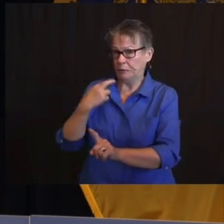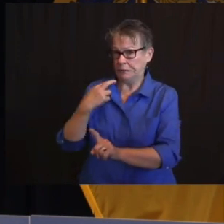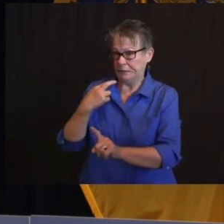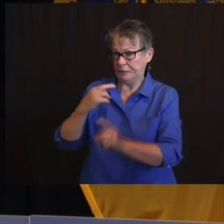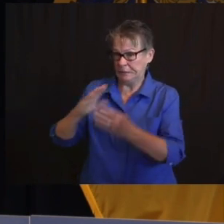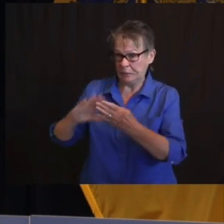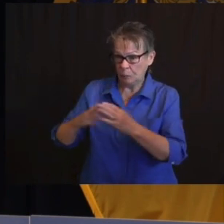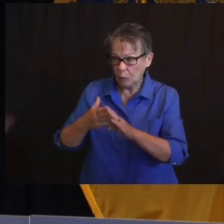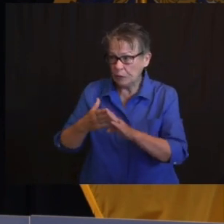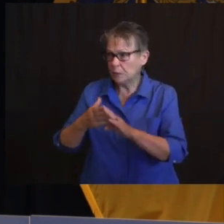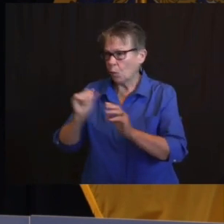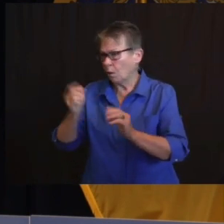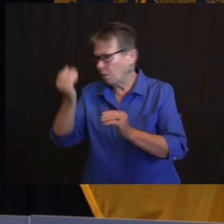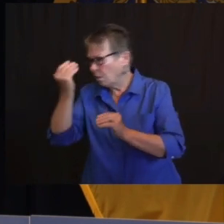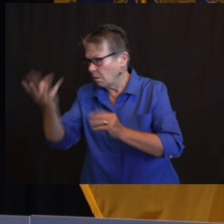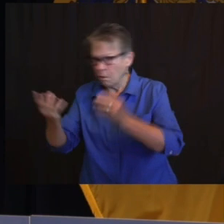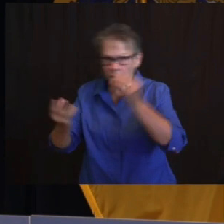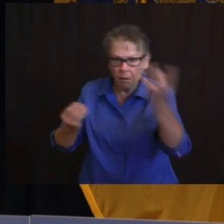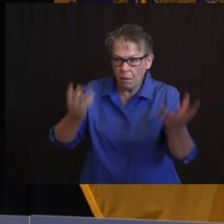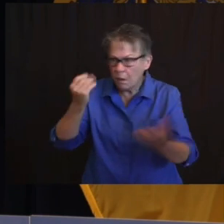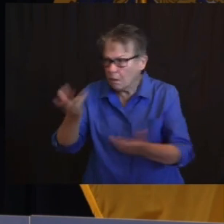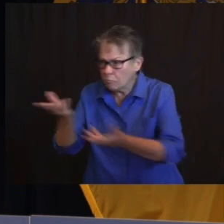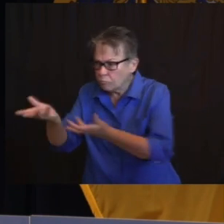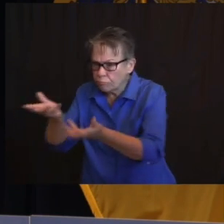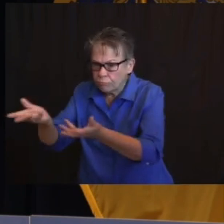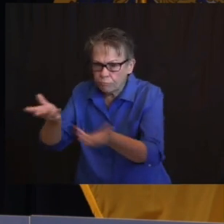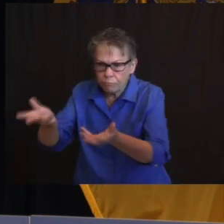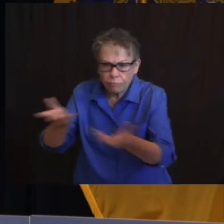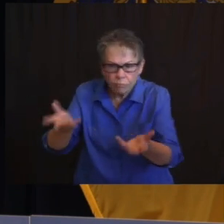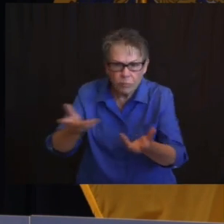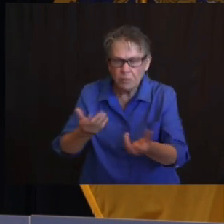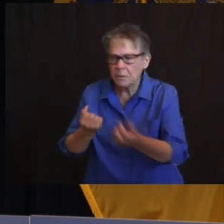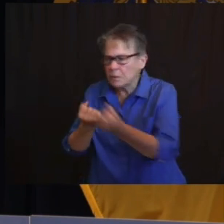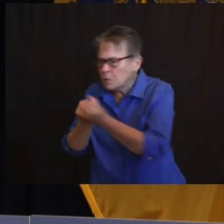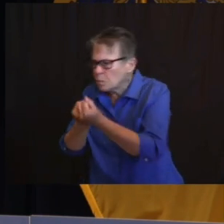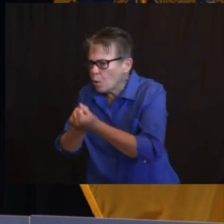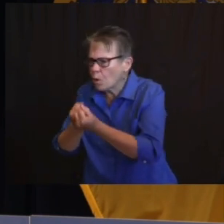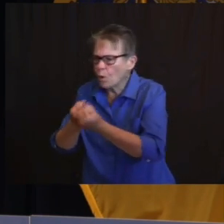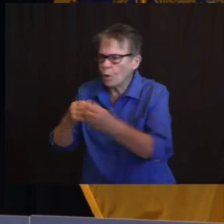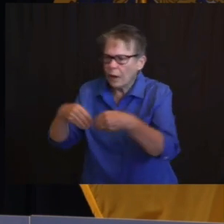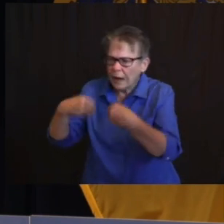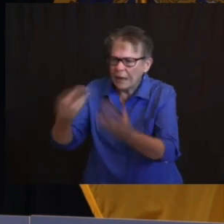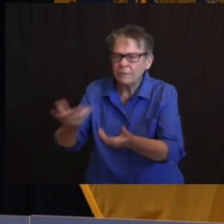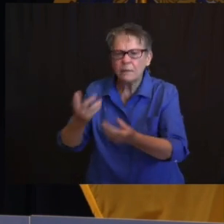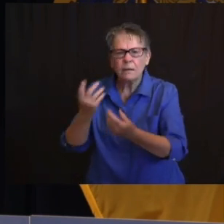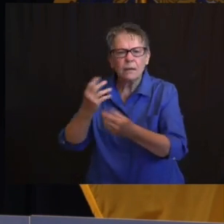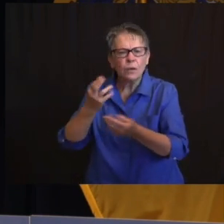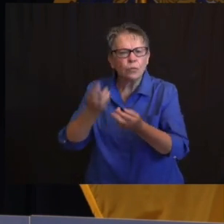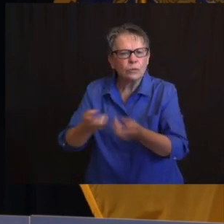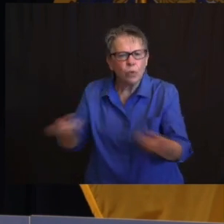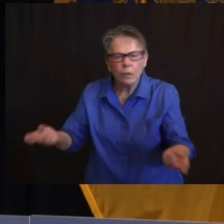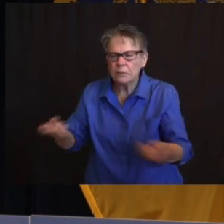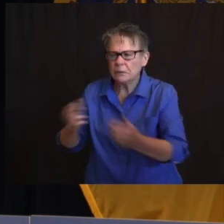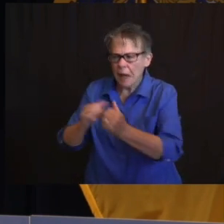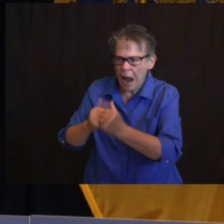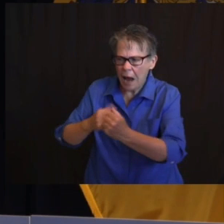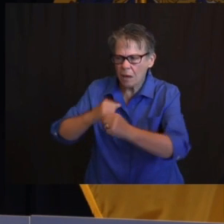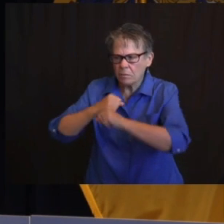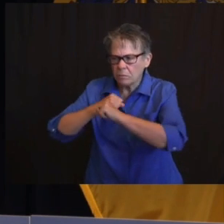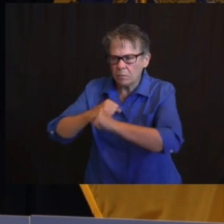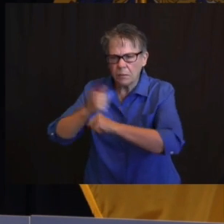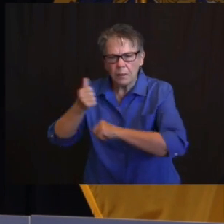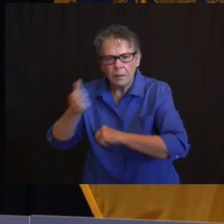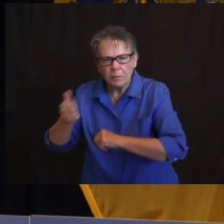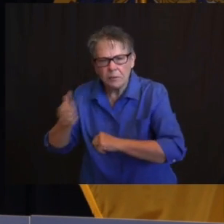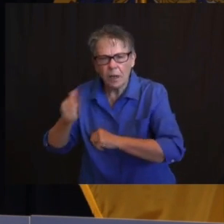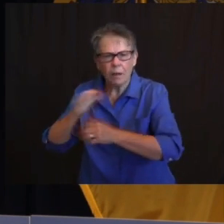connecting contacts to local resources. We, as contact tracers, are able to do a lot of the preliminary work so